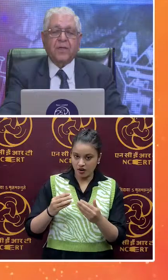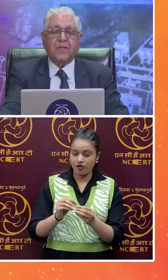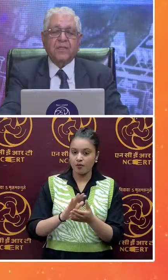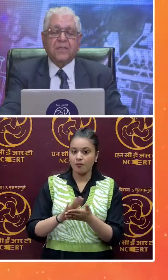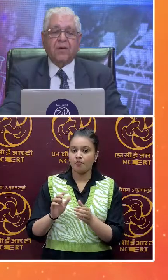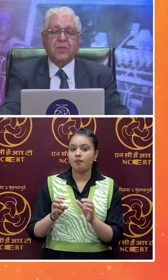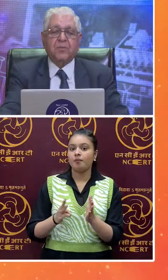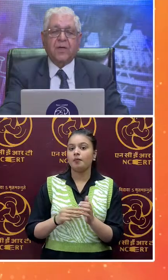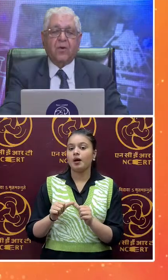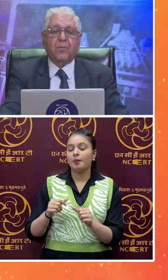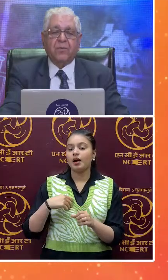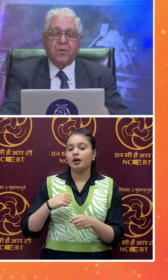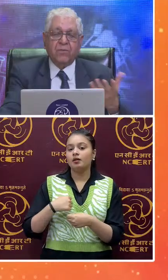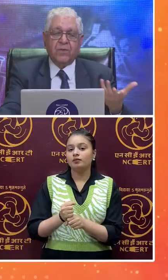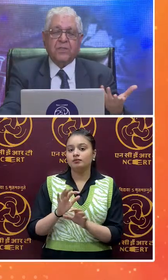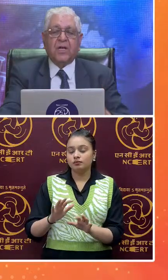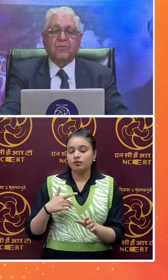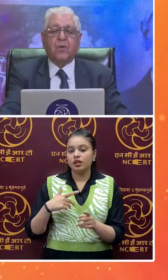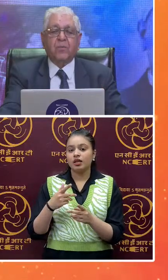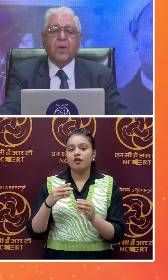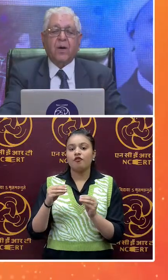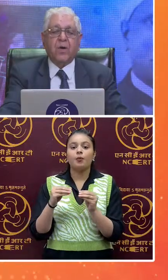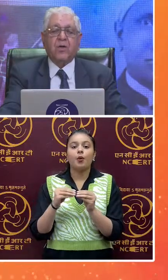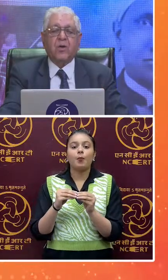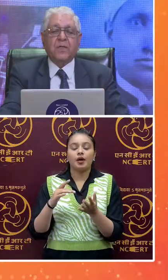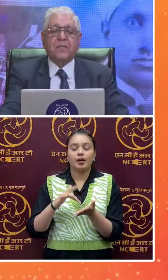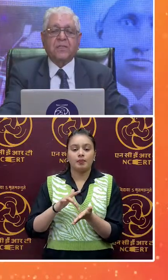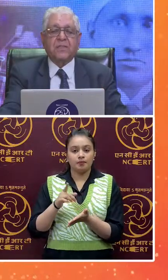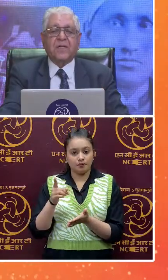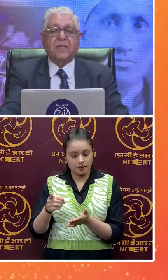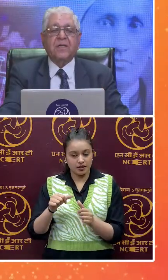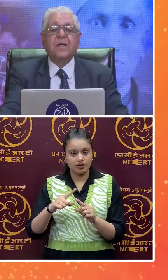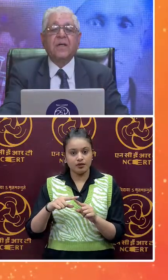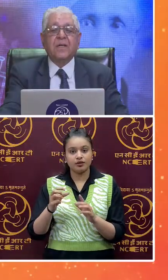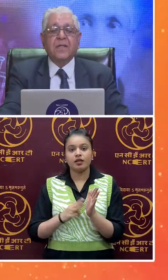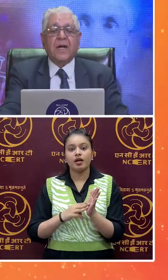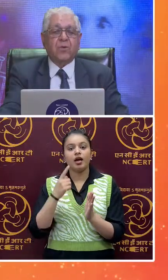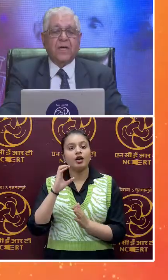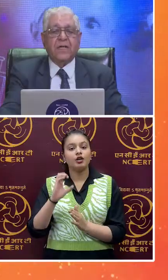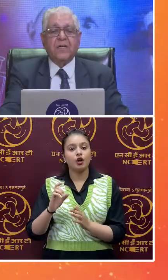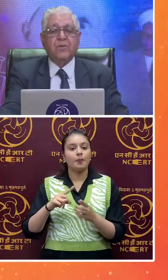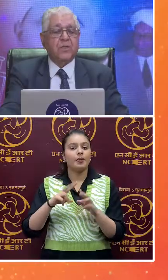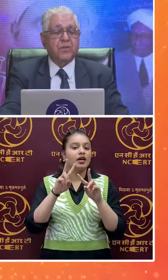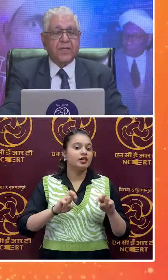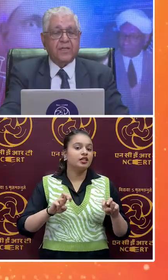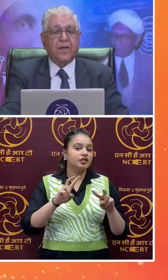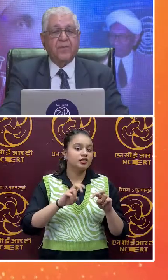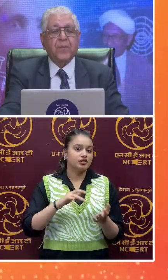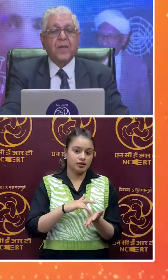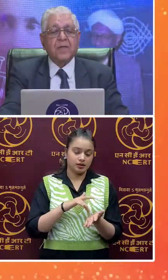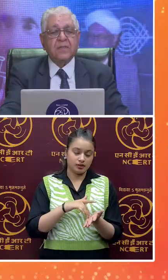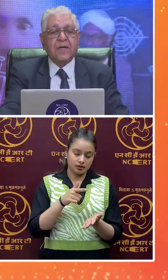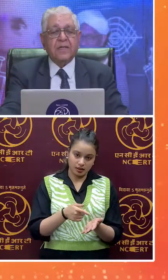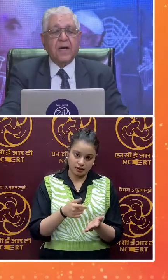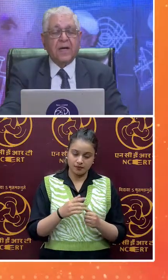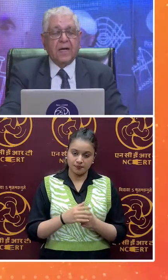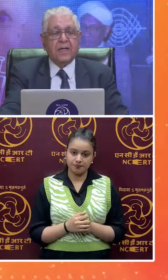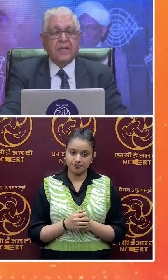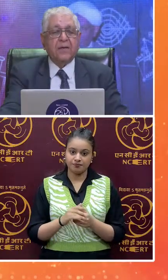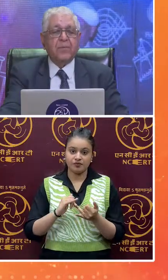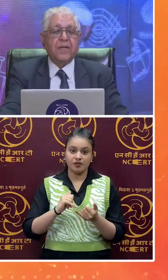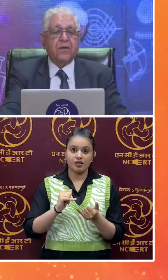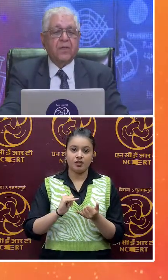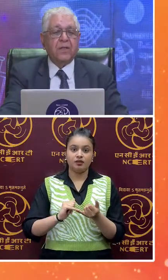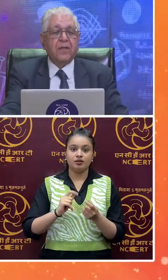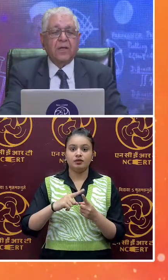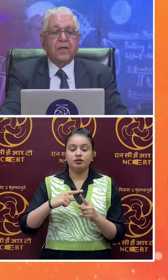Atomic Energy Establishment Trombay, which transformed to Bhabha Atomic Research Center, that was handed over to Setna. Setna had